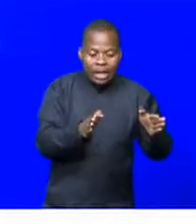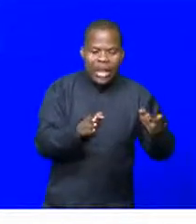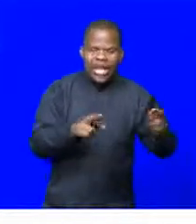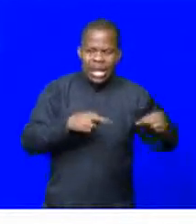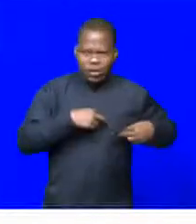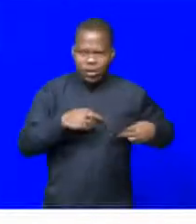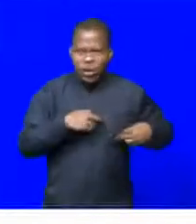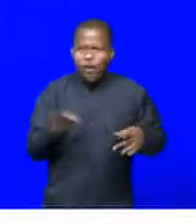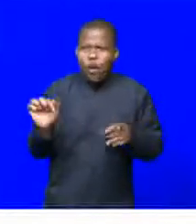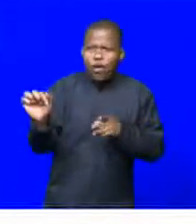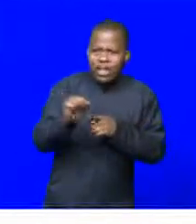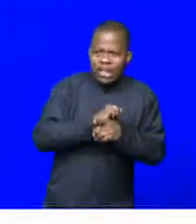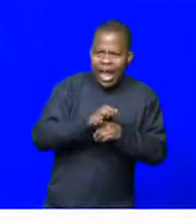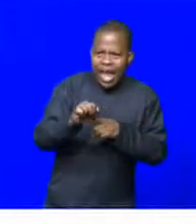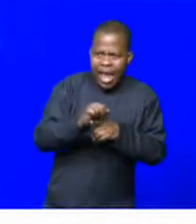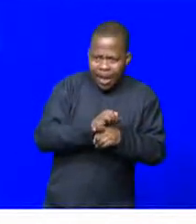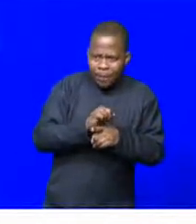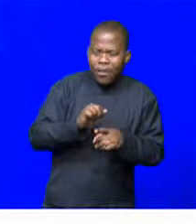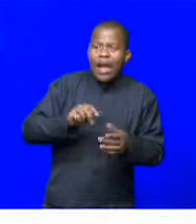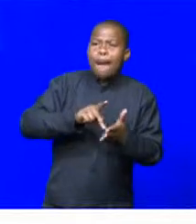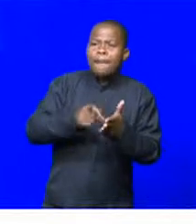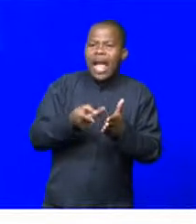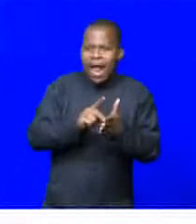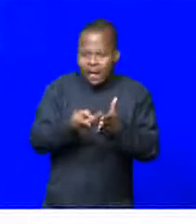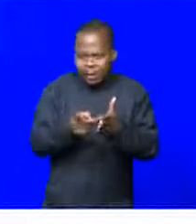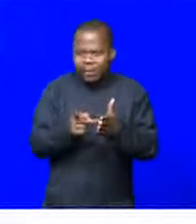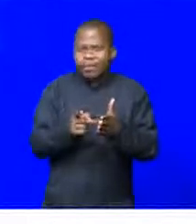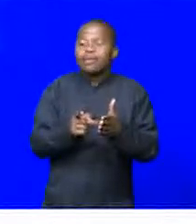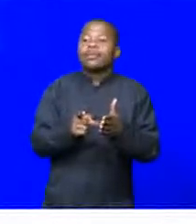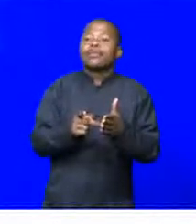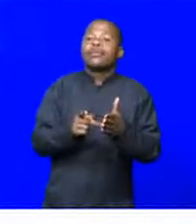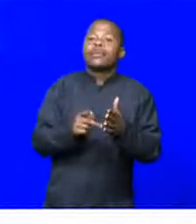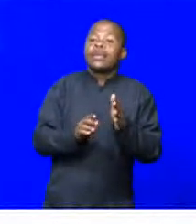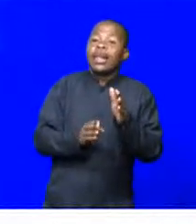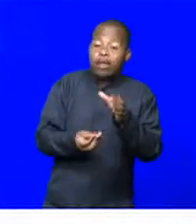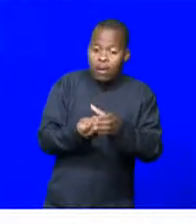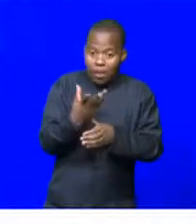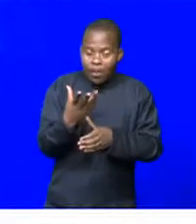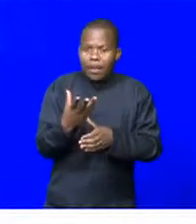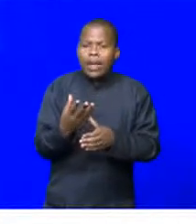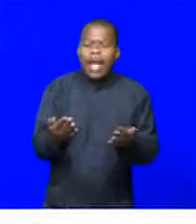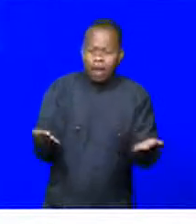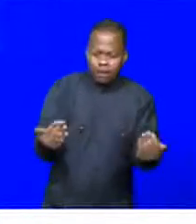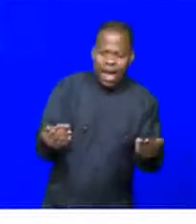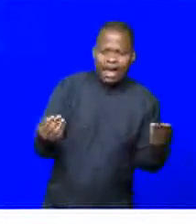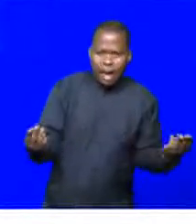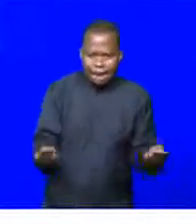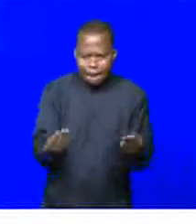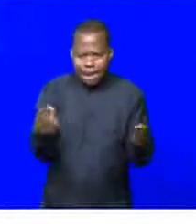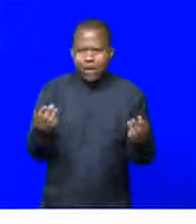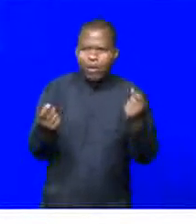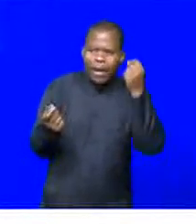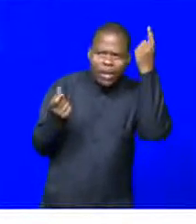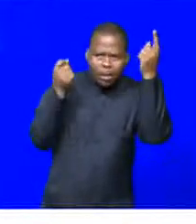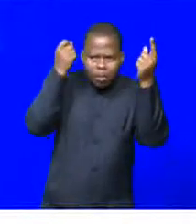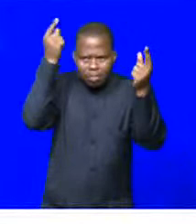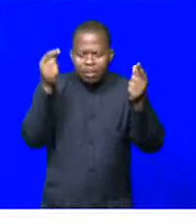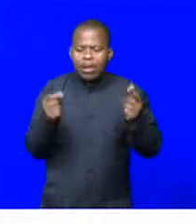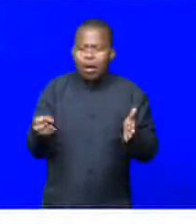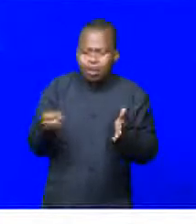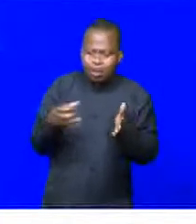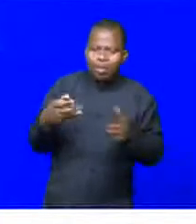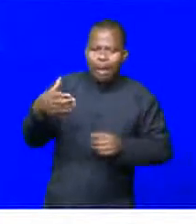Human Resource Planning and Development Unit limema ke sive kanye nabo bonke labathinsekako ukuthi bafake imivo